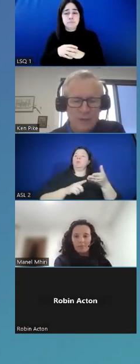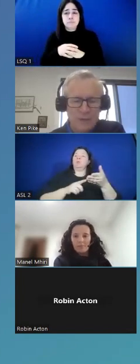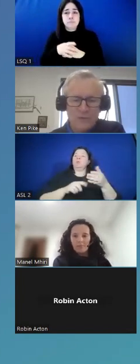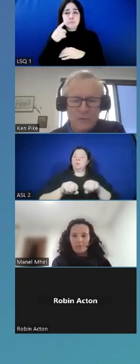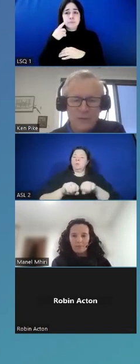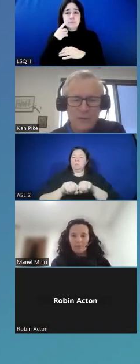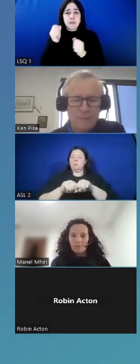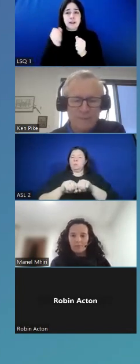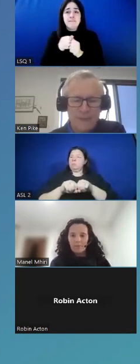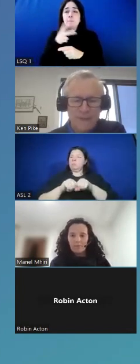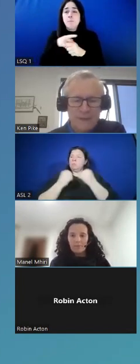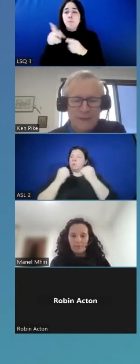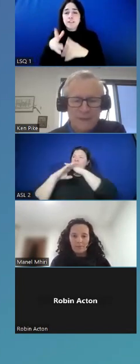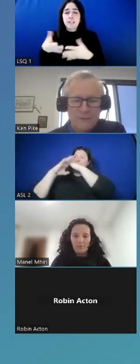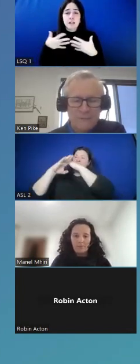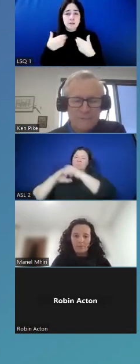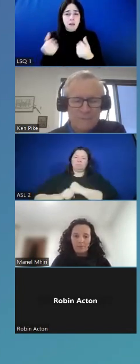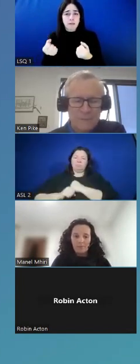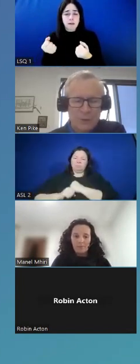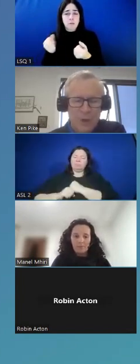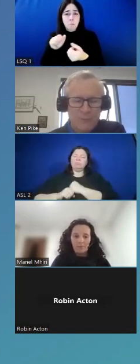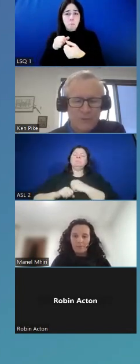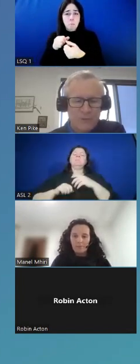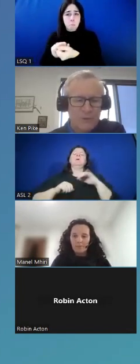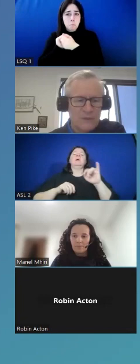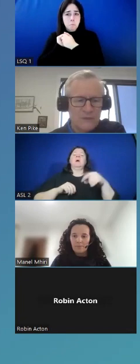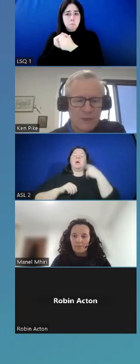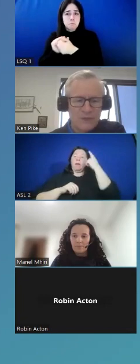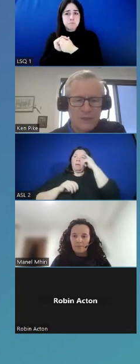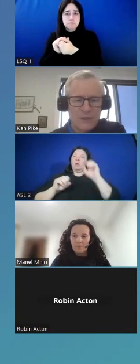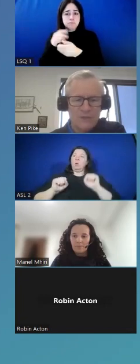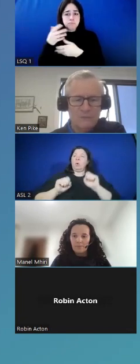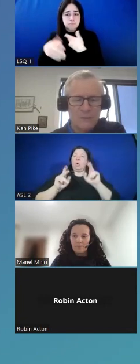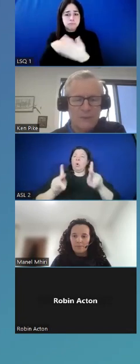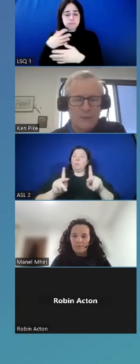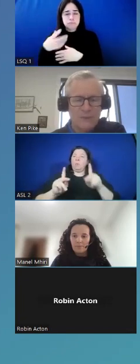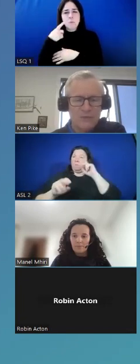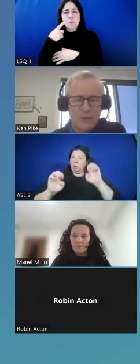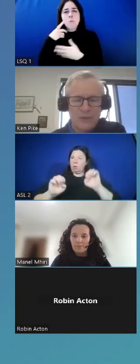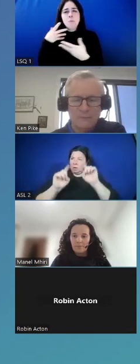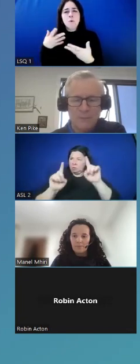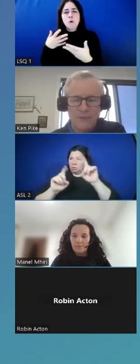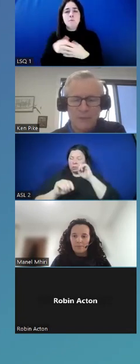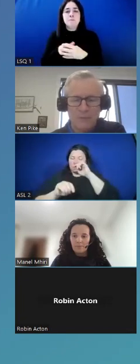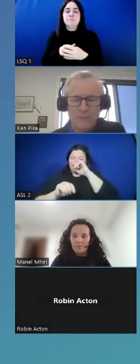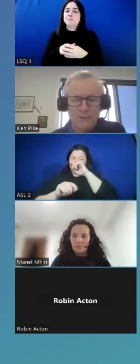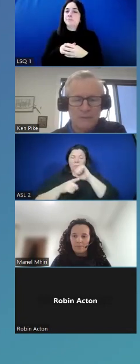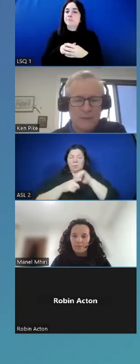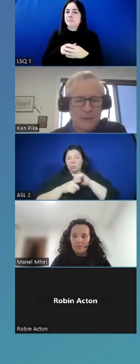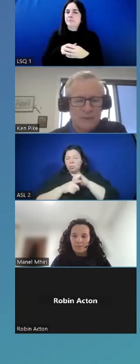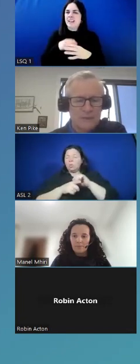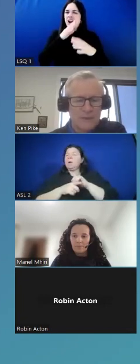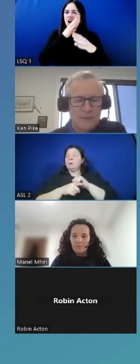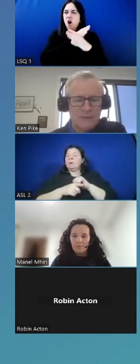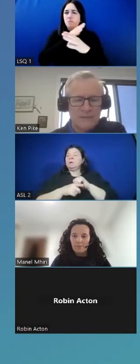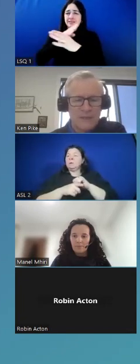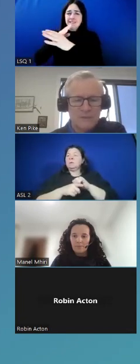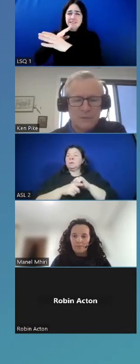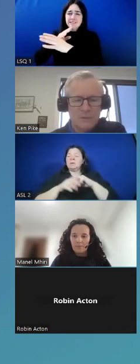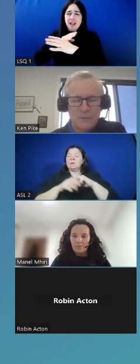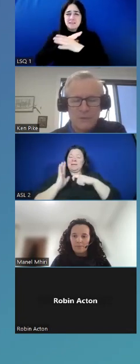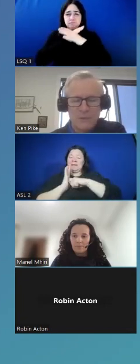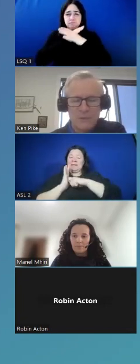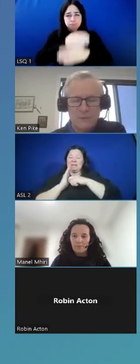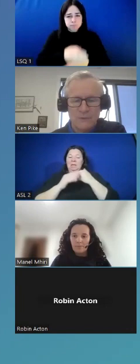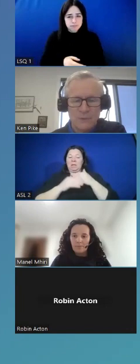down barriers. And I think, opportunities for education and training, I think, would be the key next